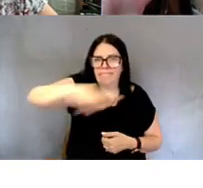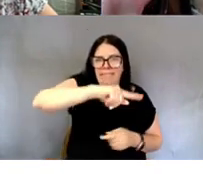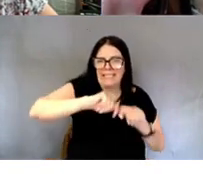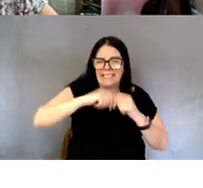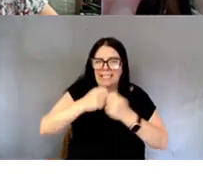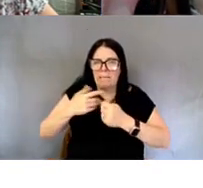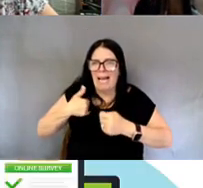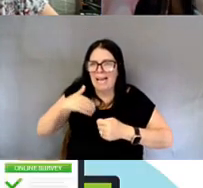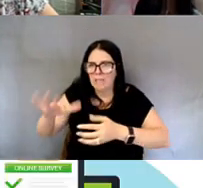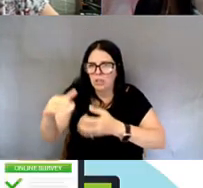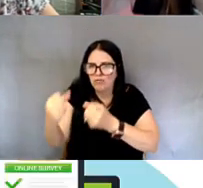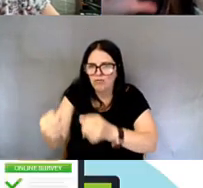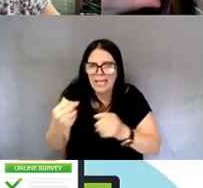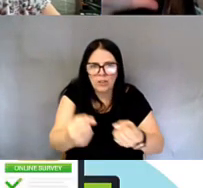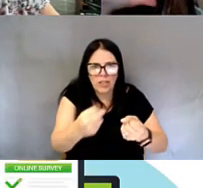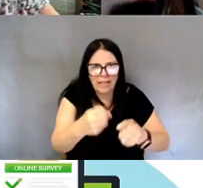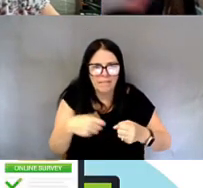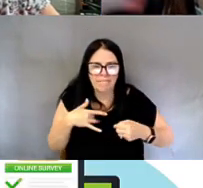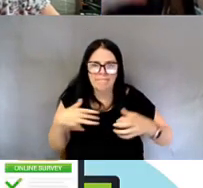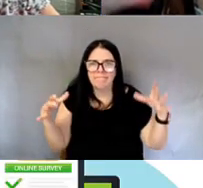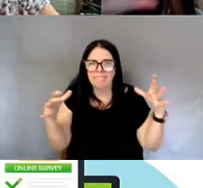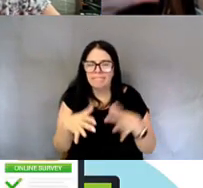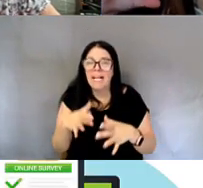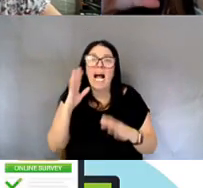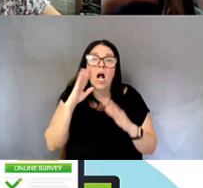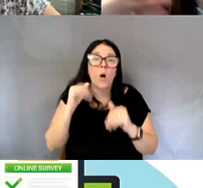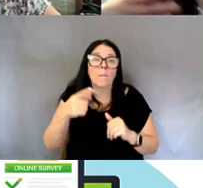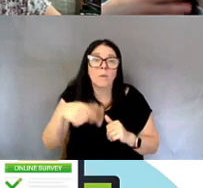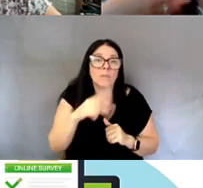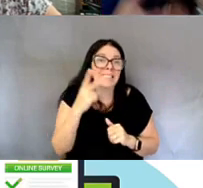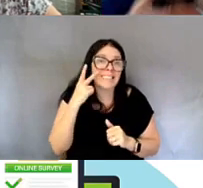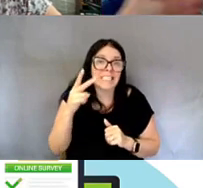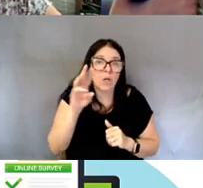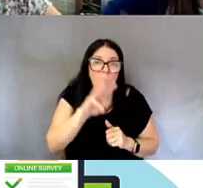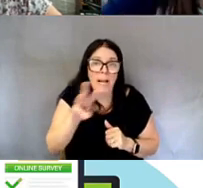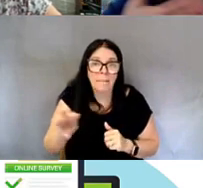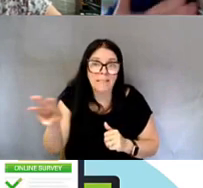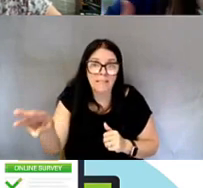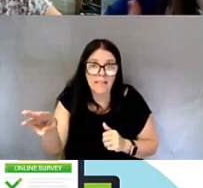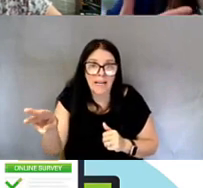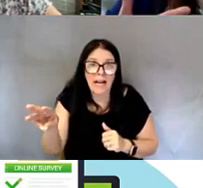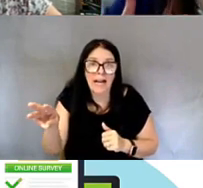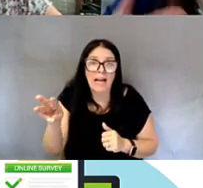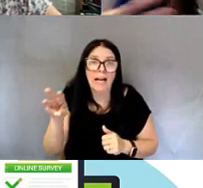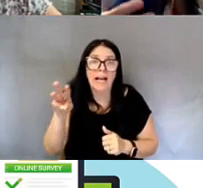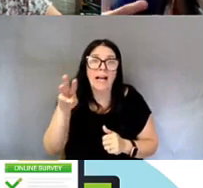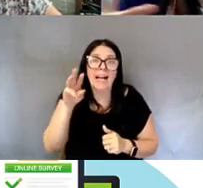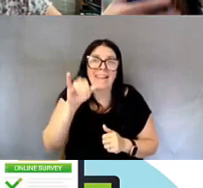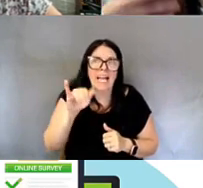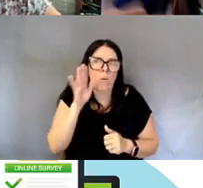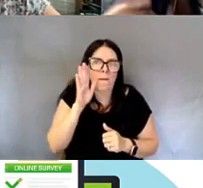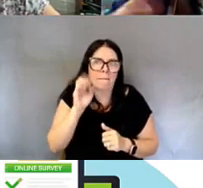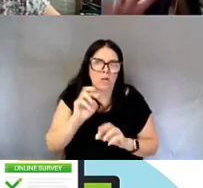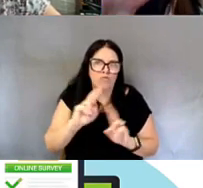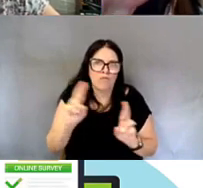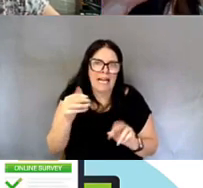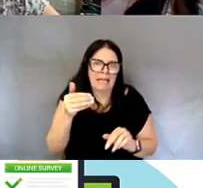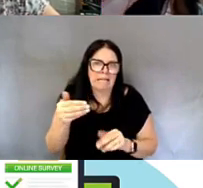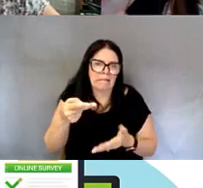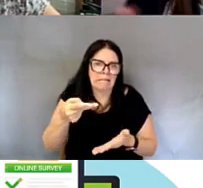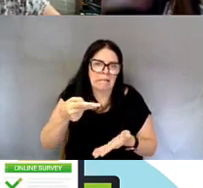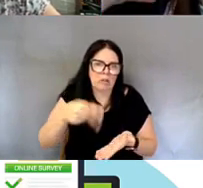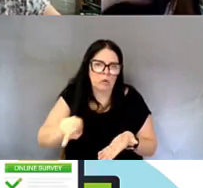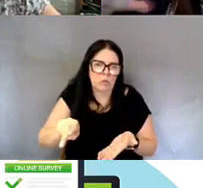folks brought, I hope when you see the website, which is to be ready in around 2 weeks, and